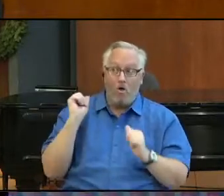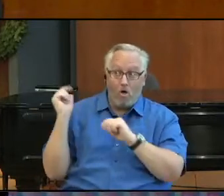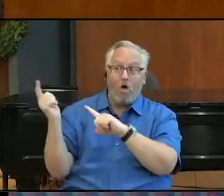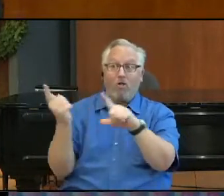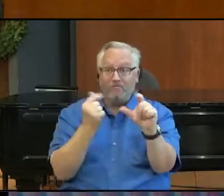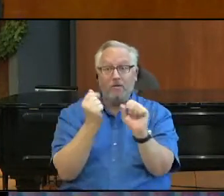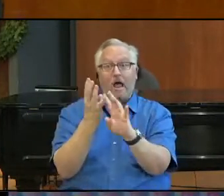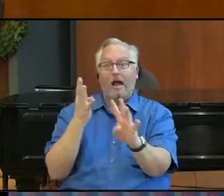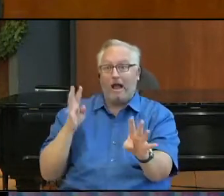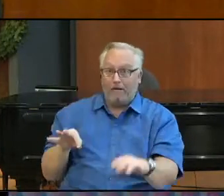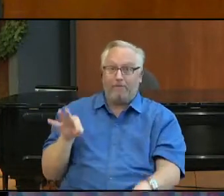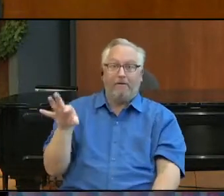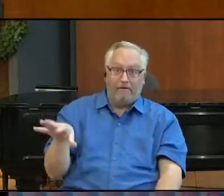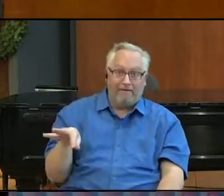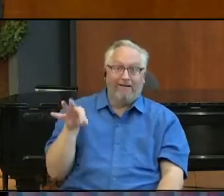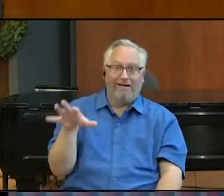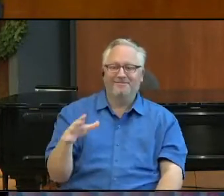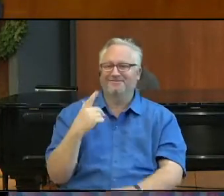are lining up